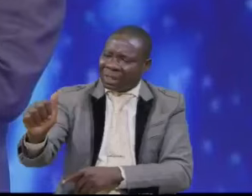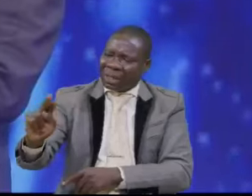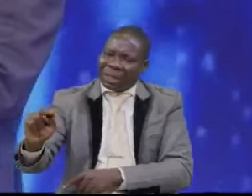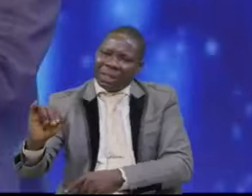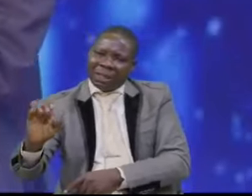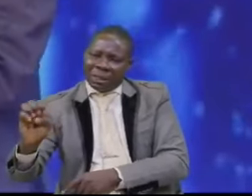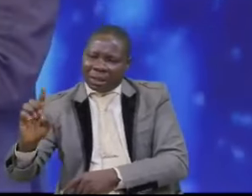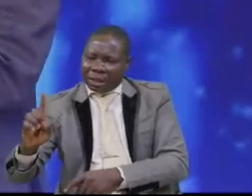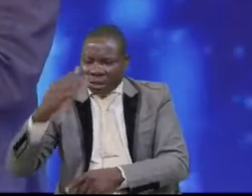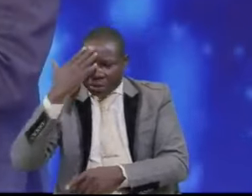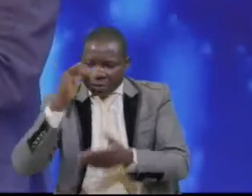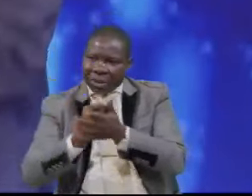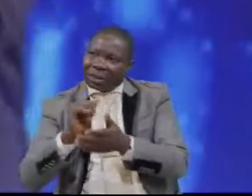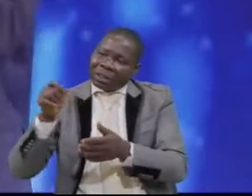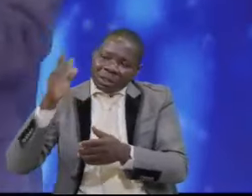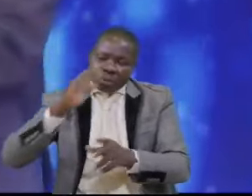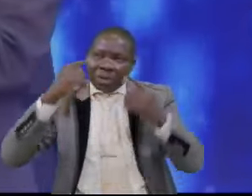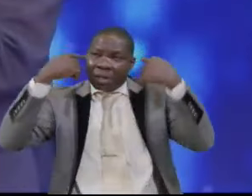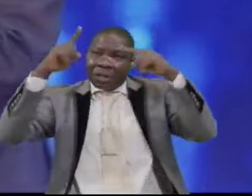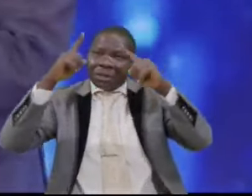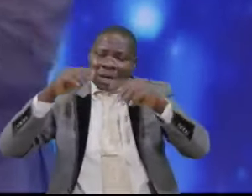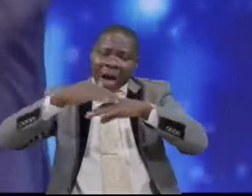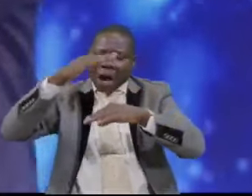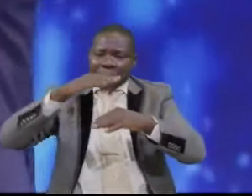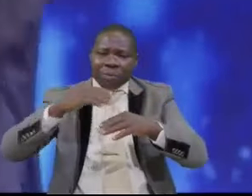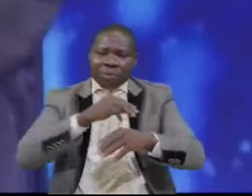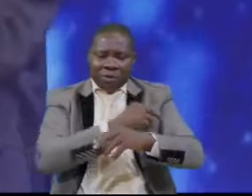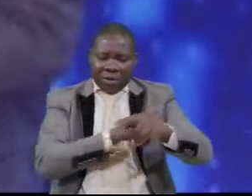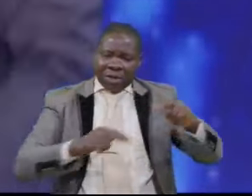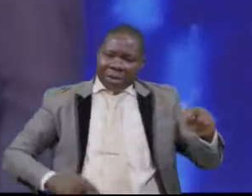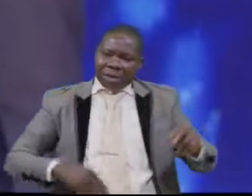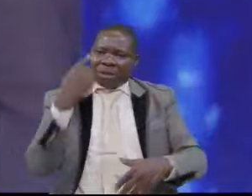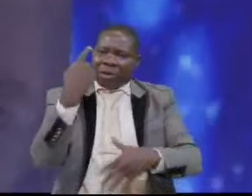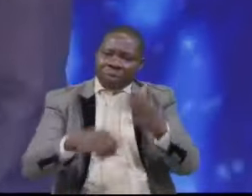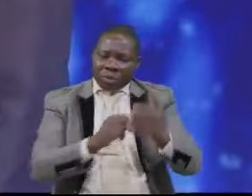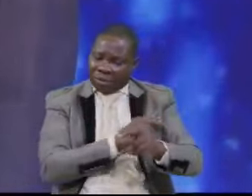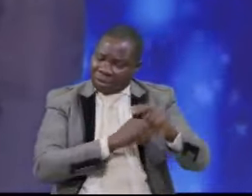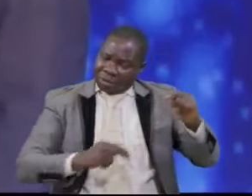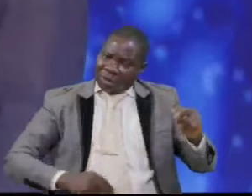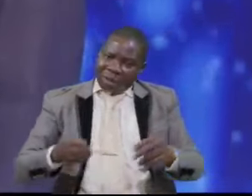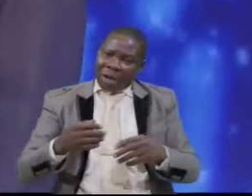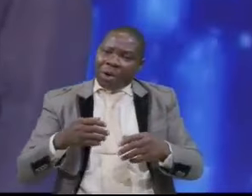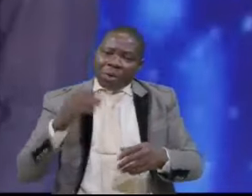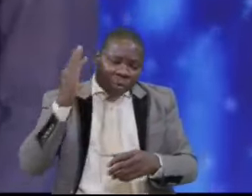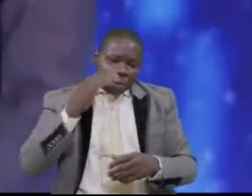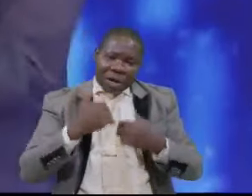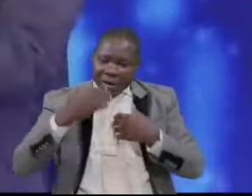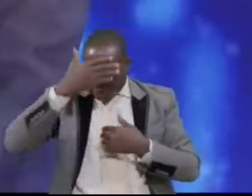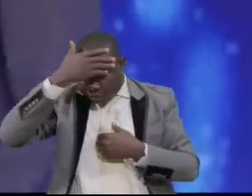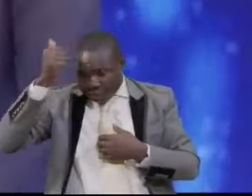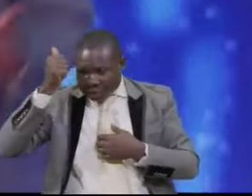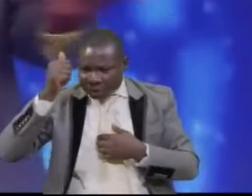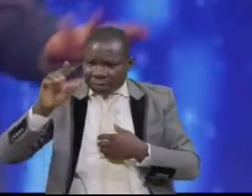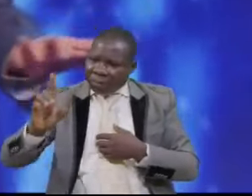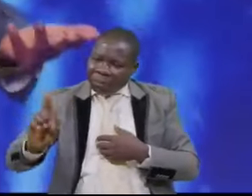beyond Nebuchadnezzar. What Nebuchadnezzar, what would have followed forgotten, Daniel will bring it out